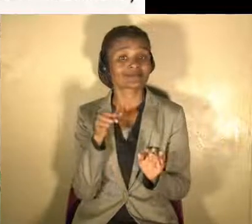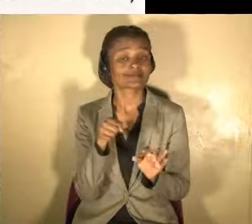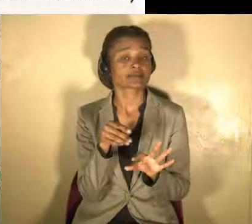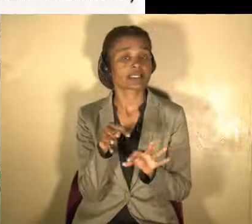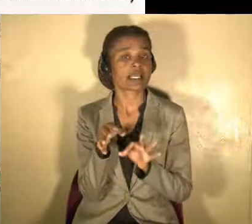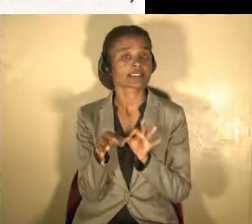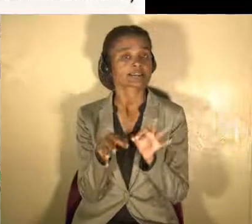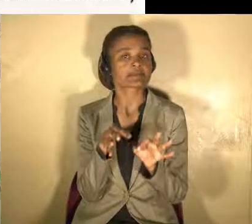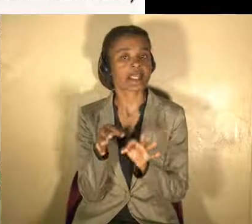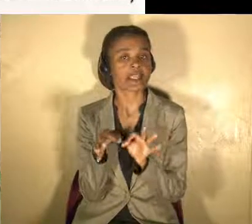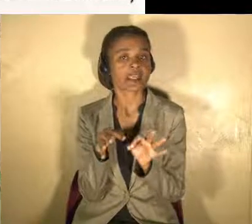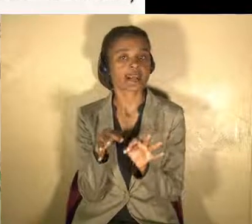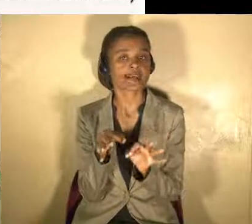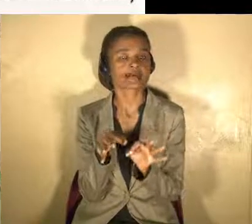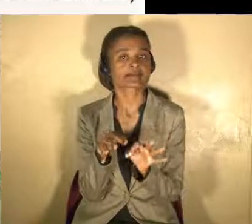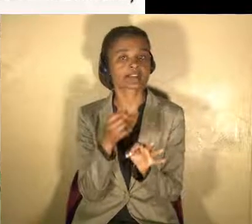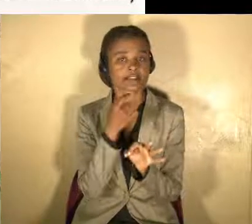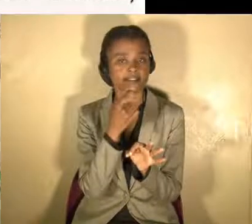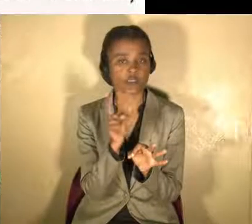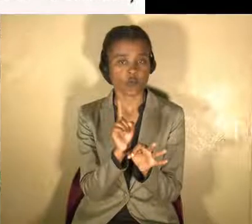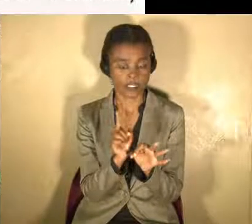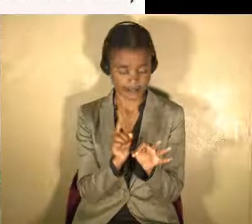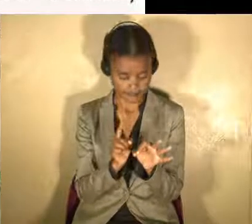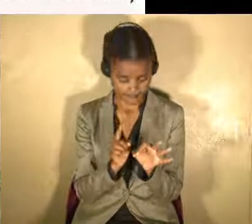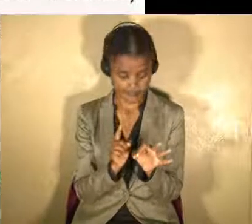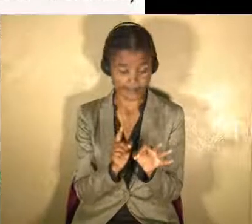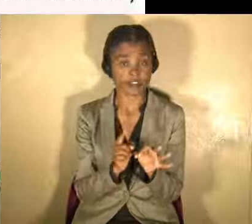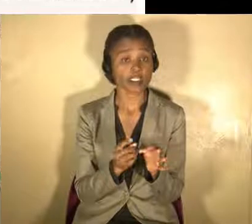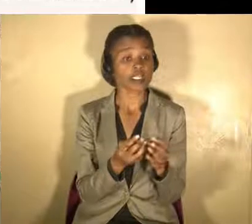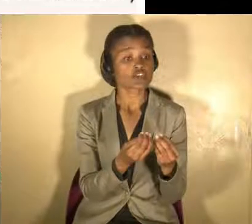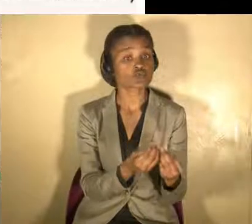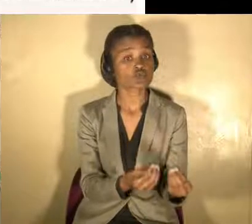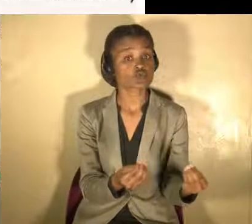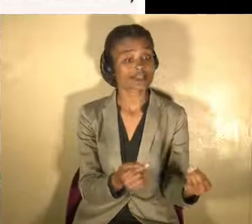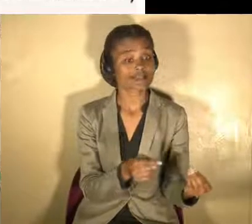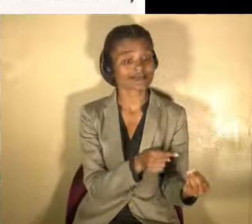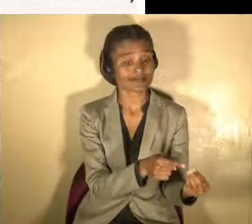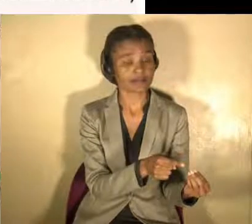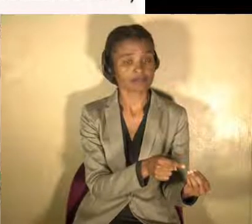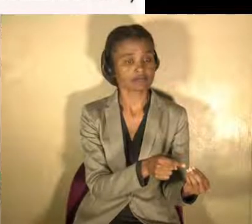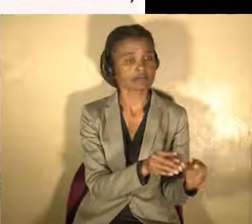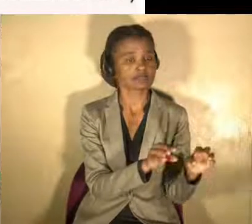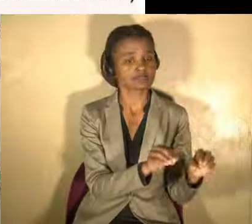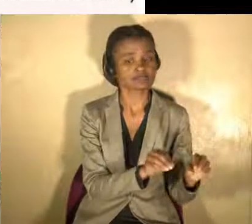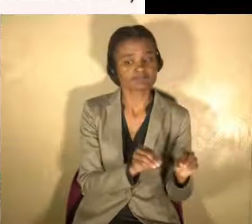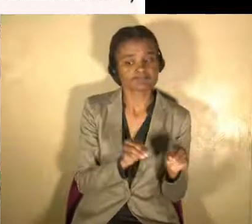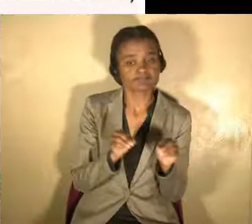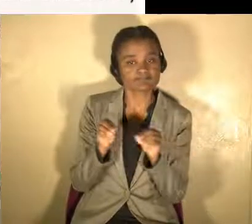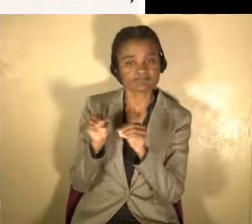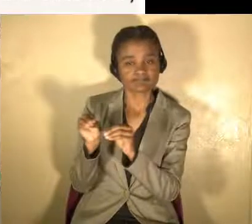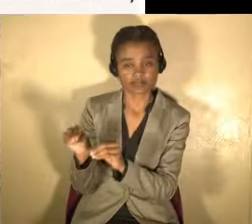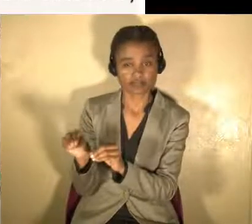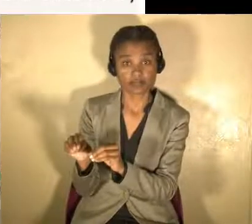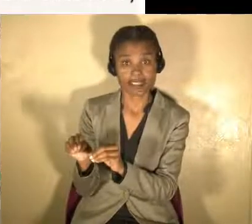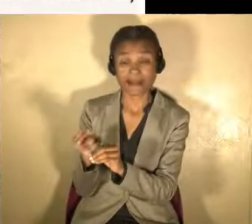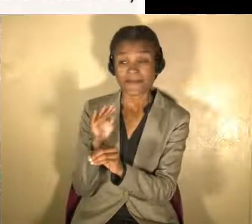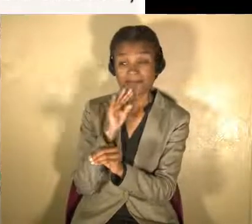are placed in cluster foster care schemes cannot have Section 186 orders.